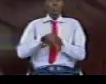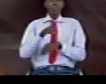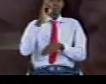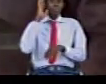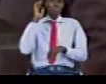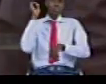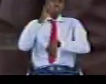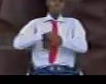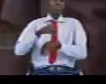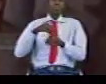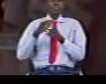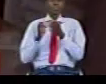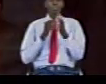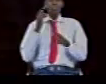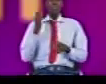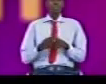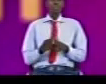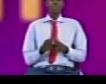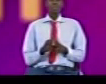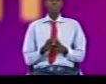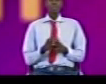overcome.